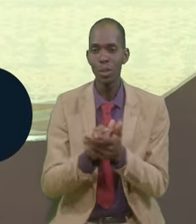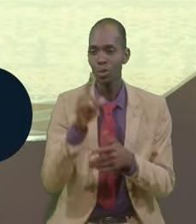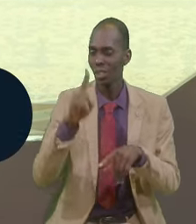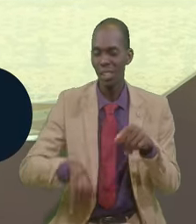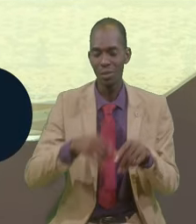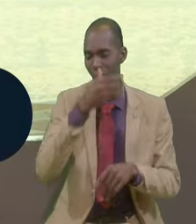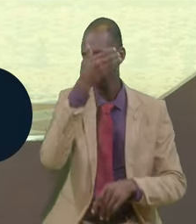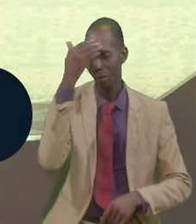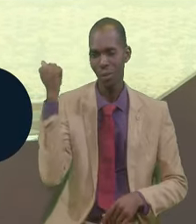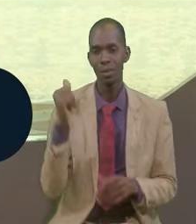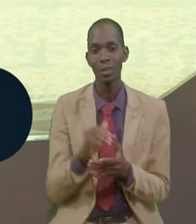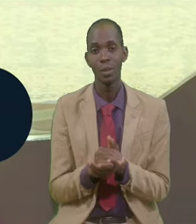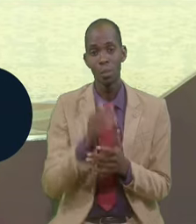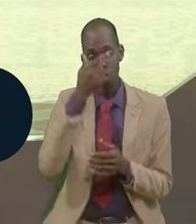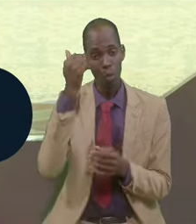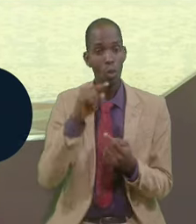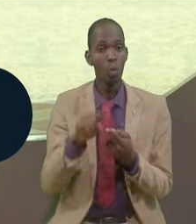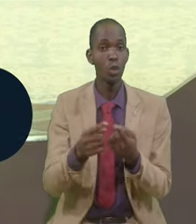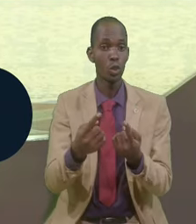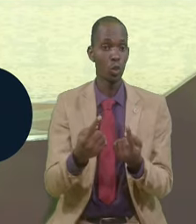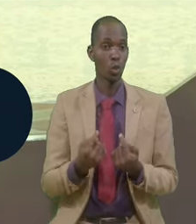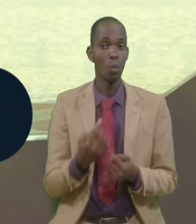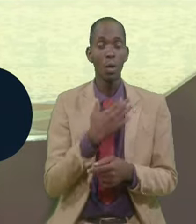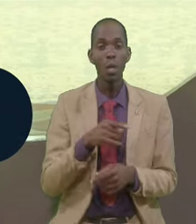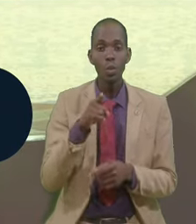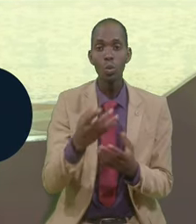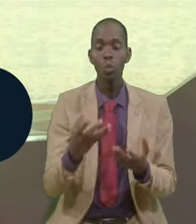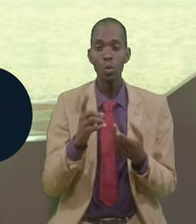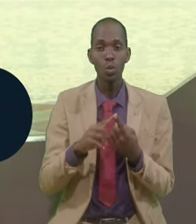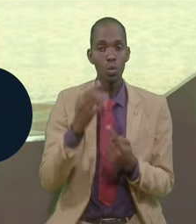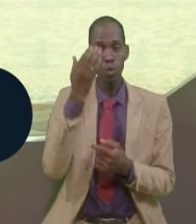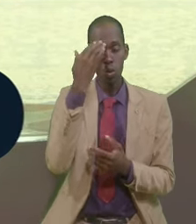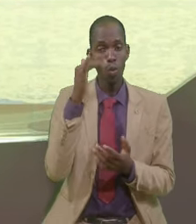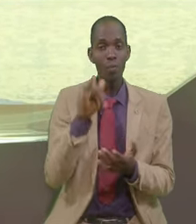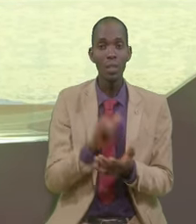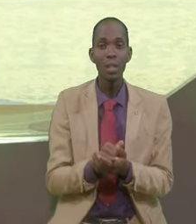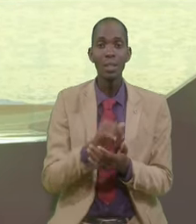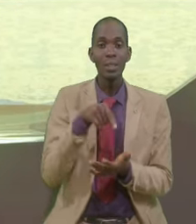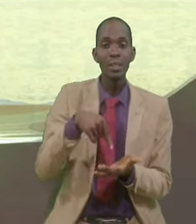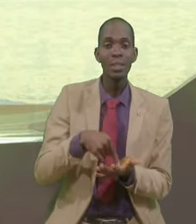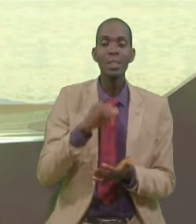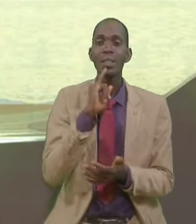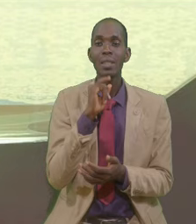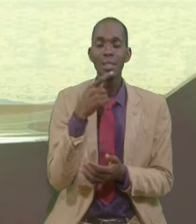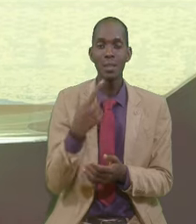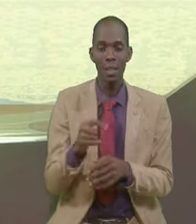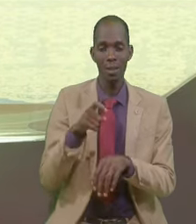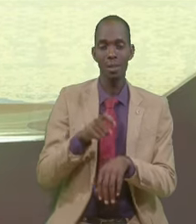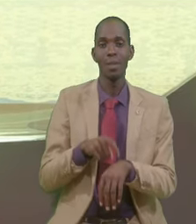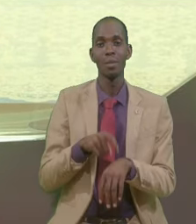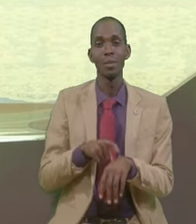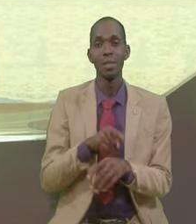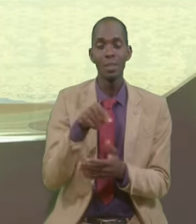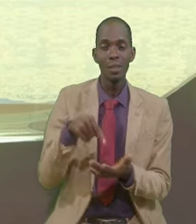unforgettable. Because when you come and you want to realize that this is the moment,